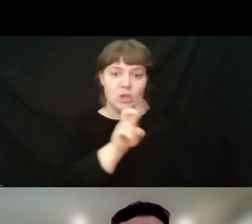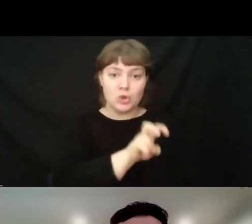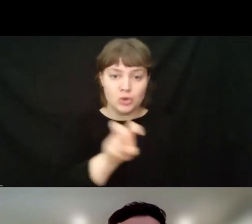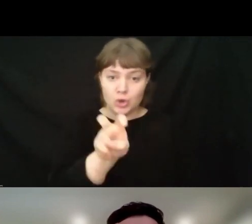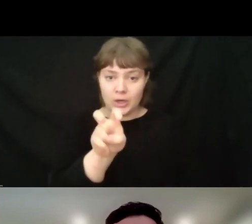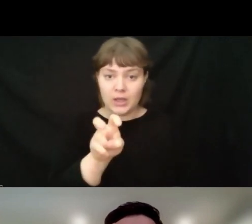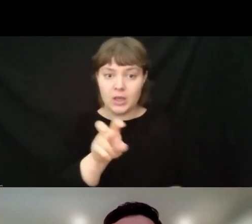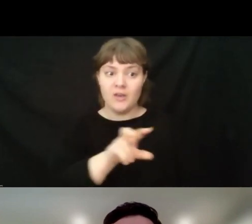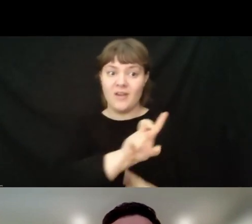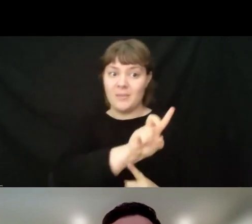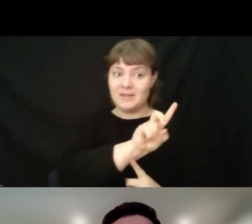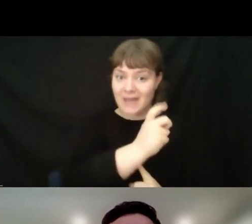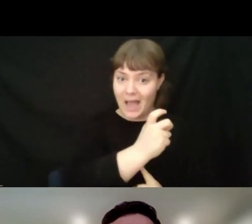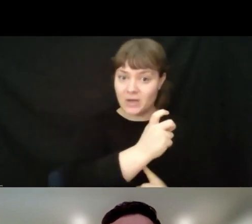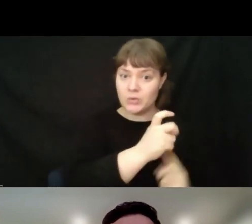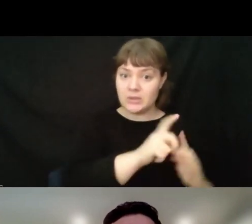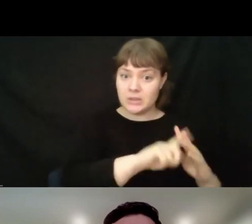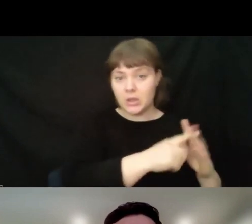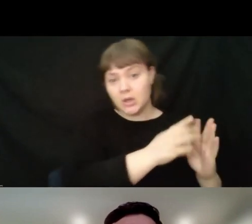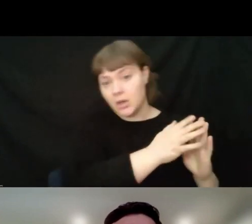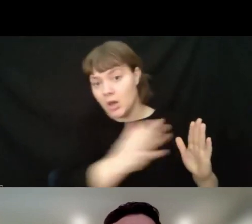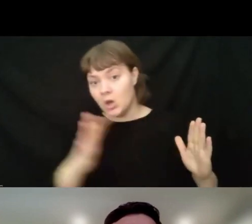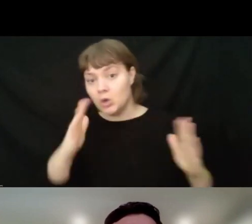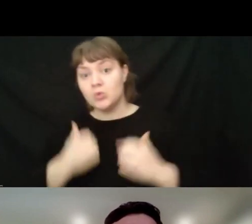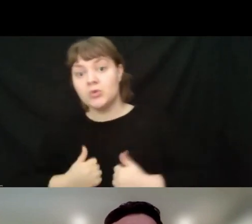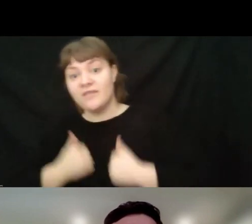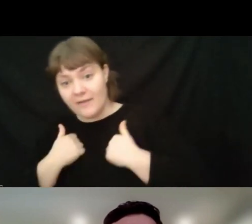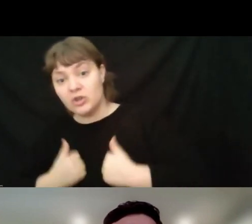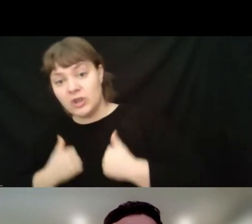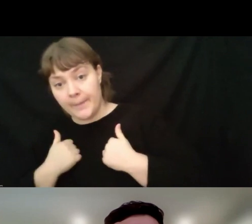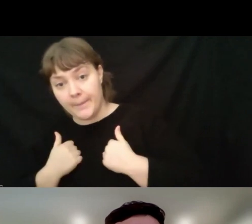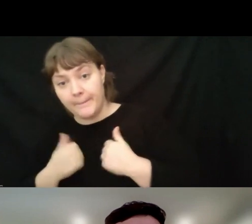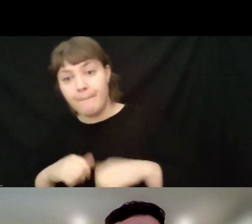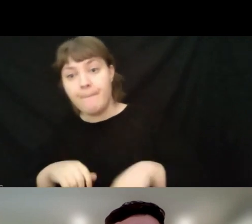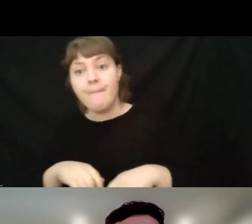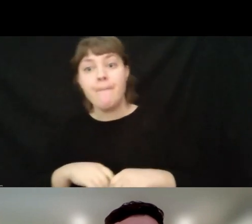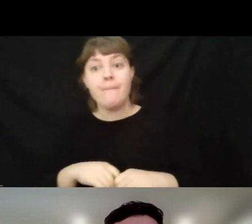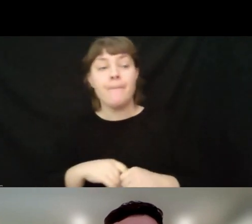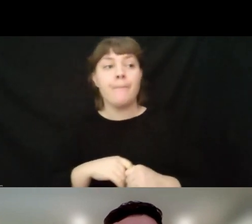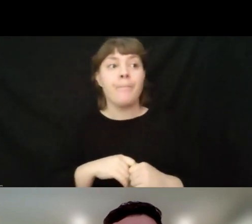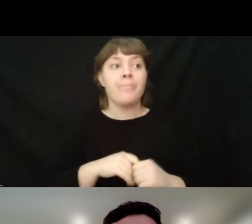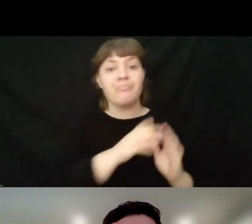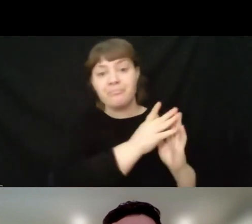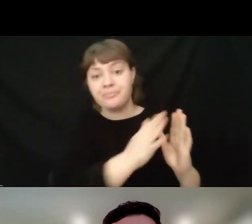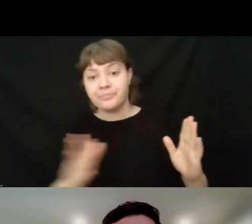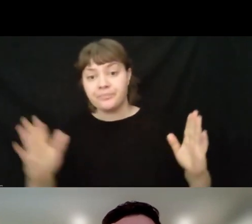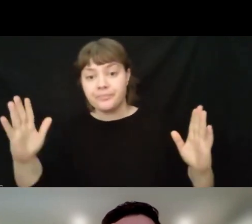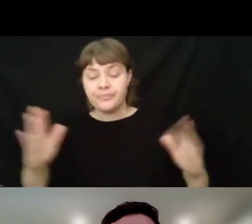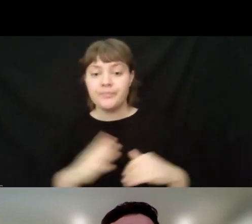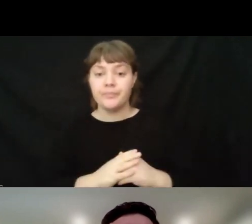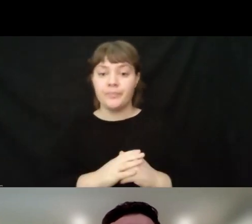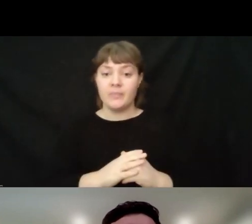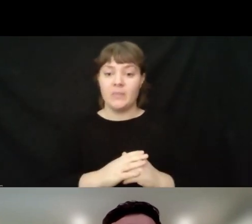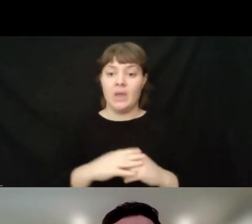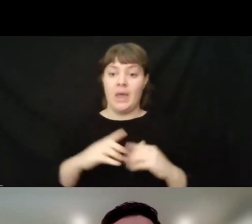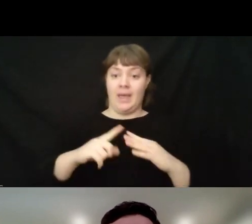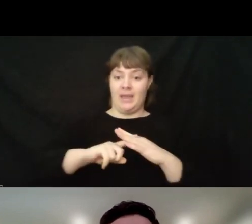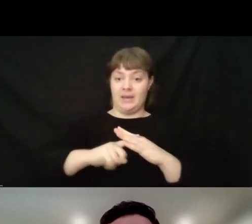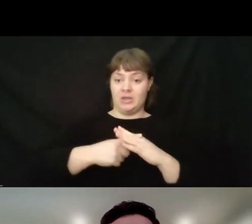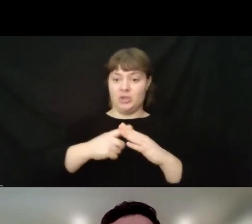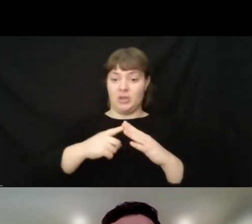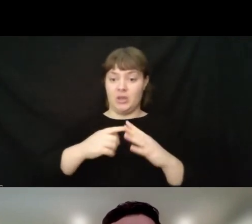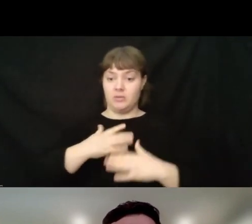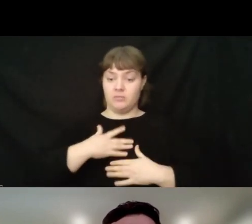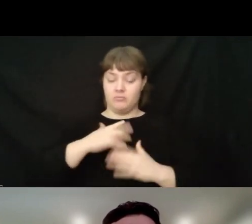from diagnosis through survivorship. I initially took a role at